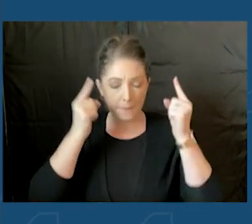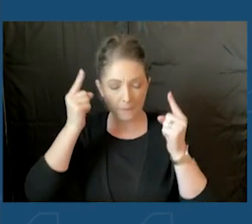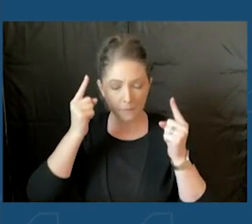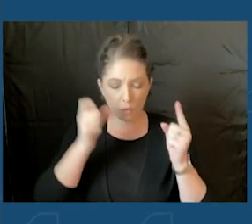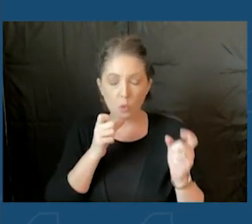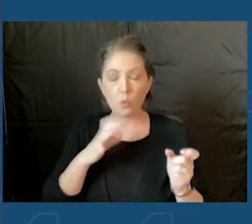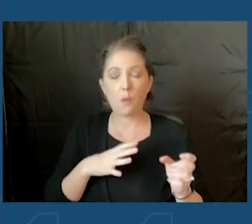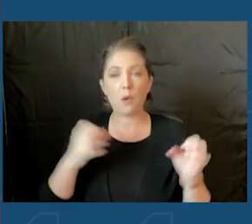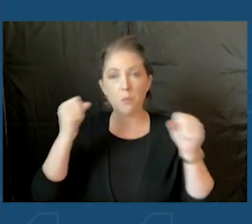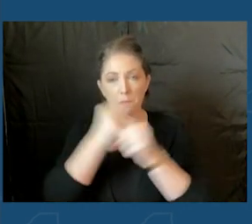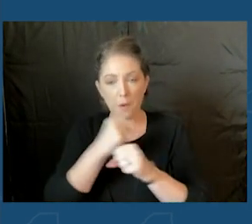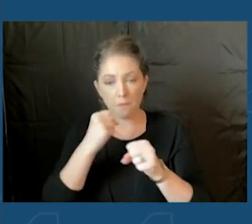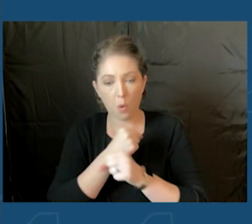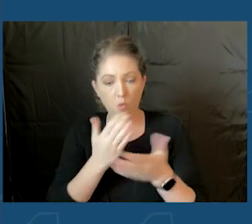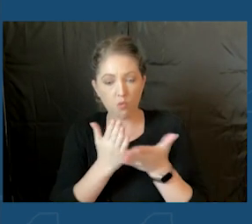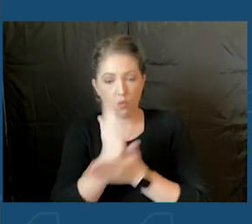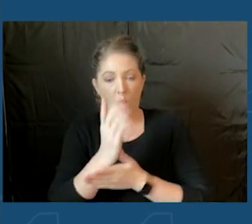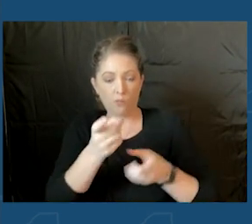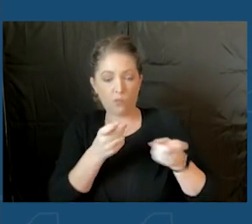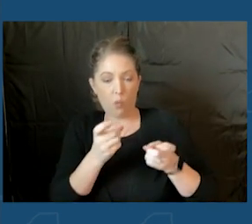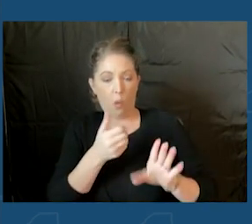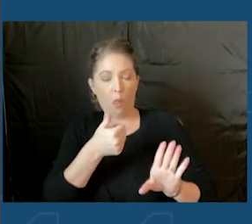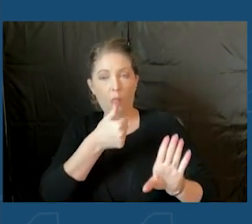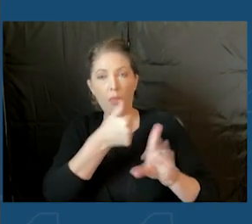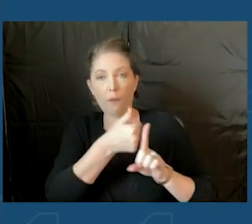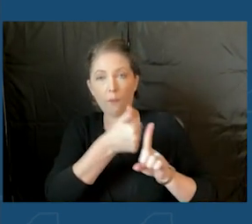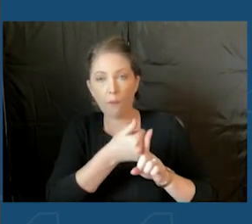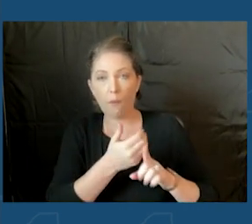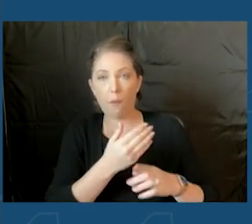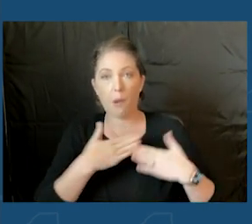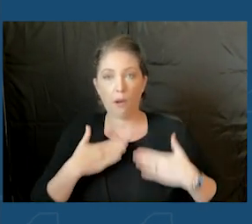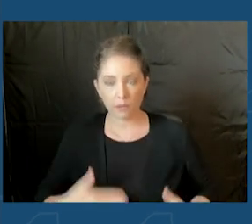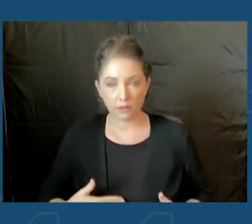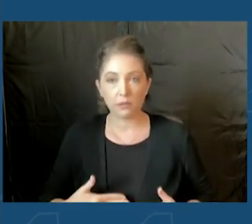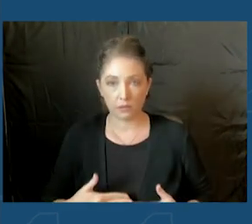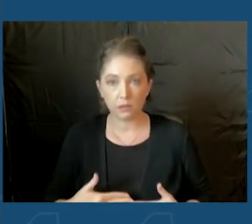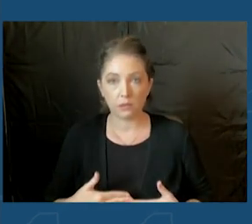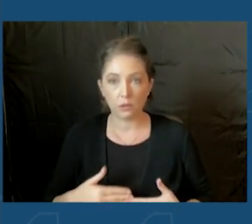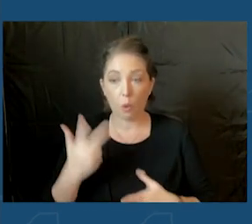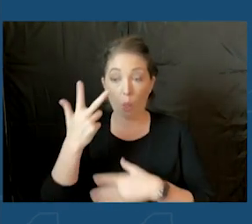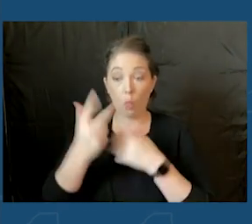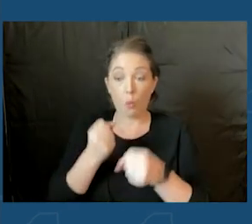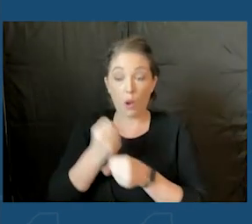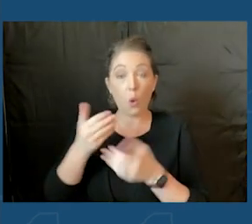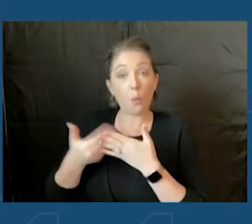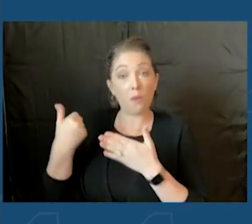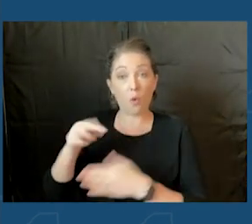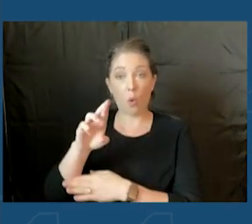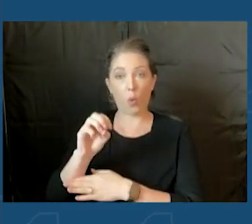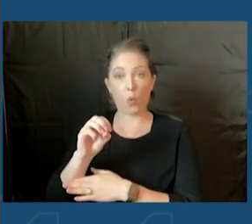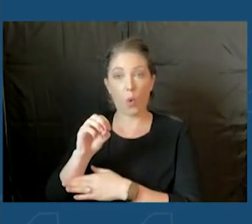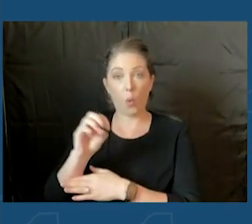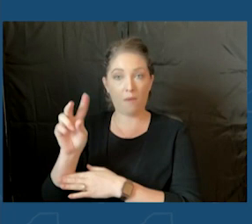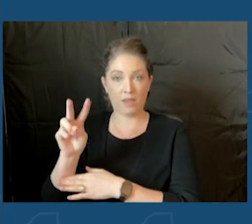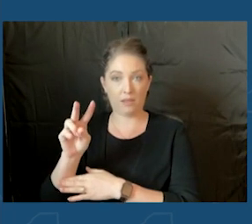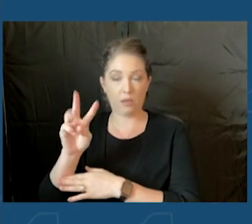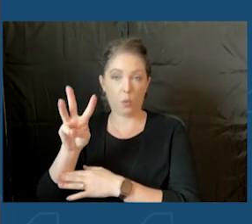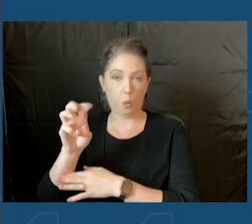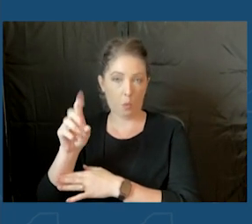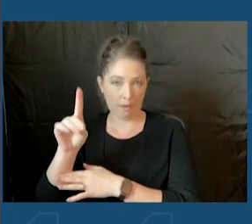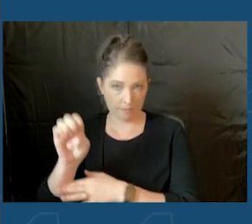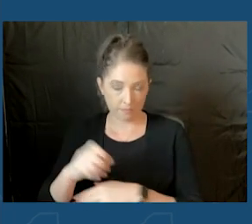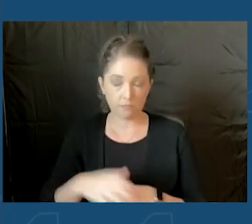to control their own bodies and have an abortion in New York 3 years before Roe v. Wade. We were there for women